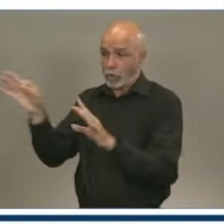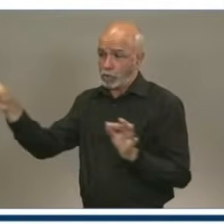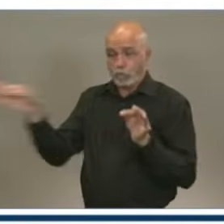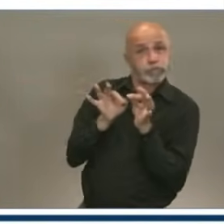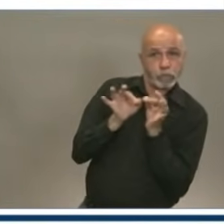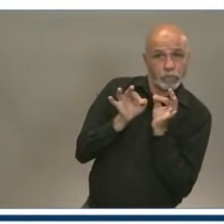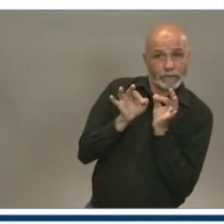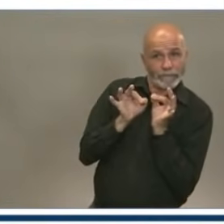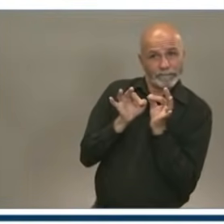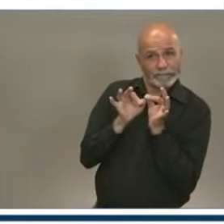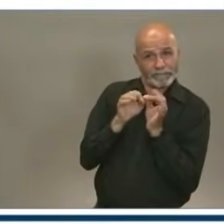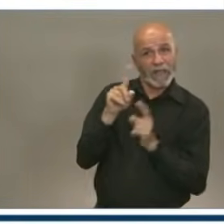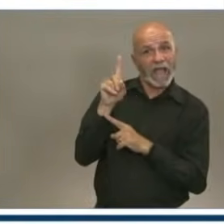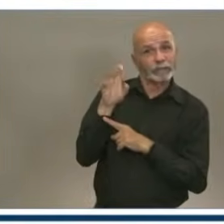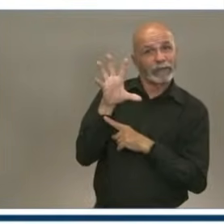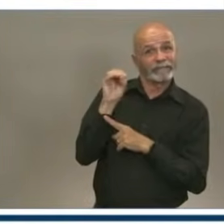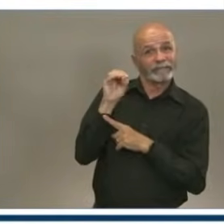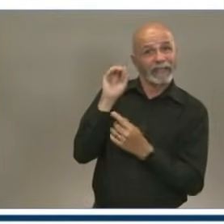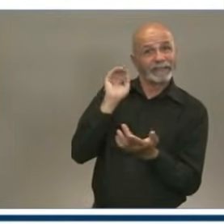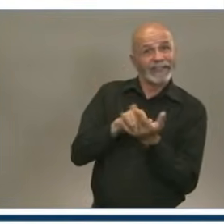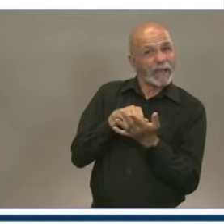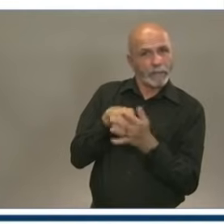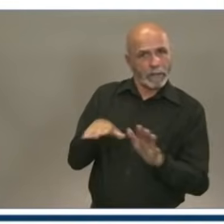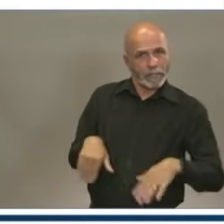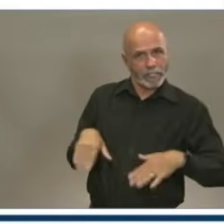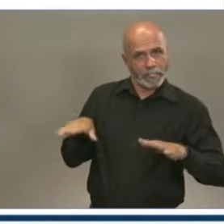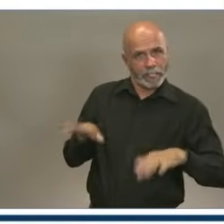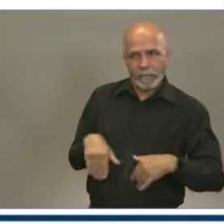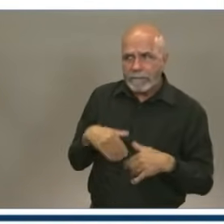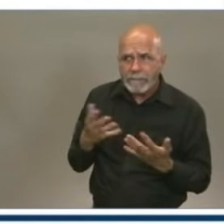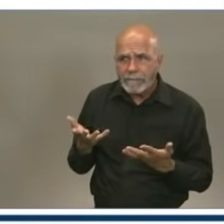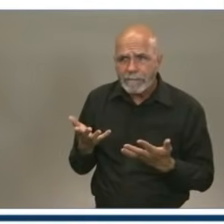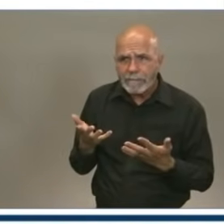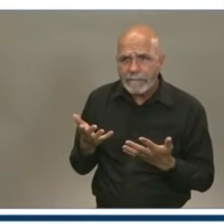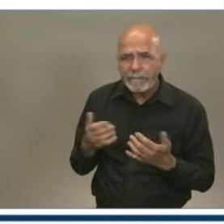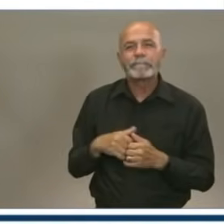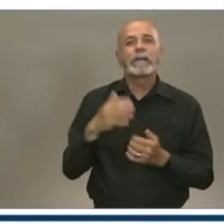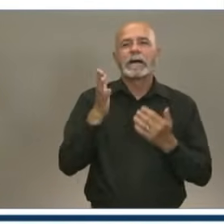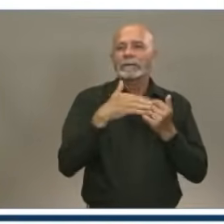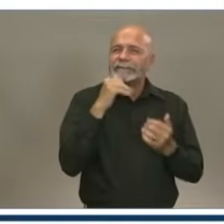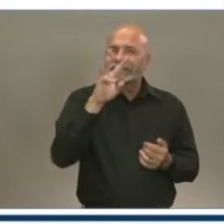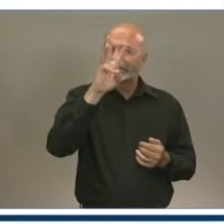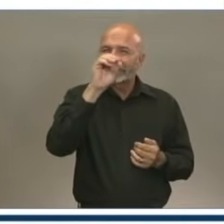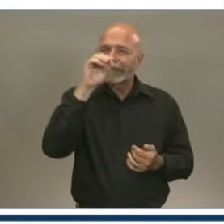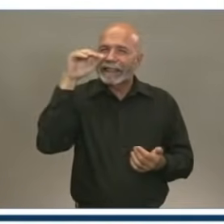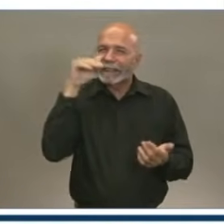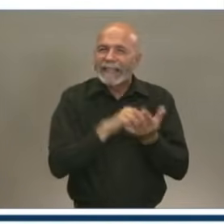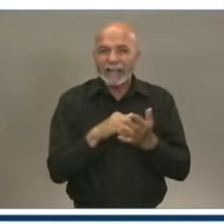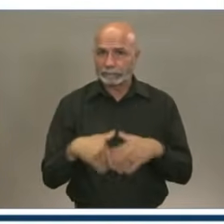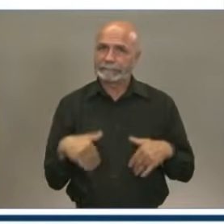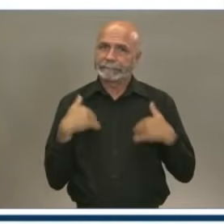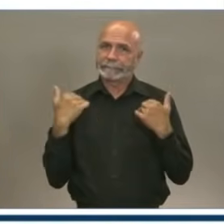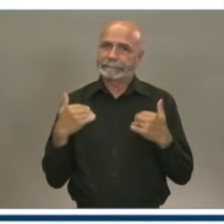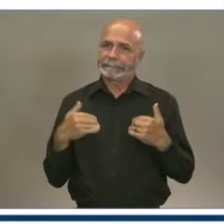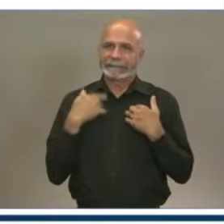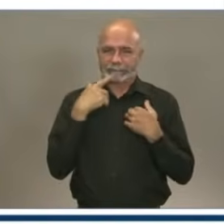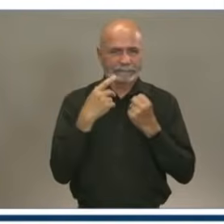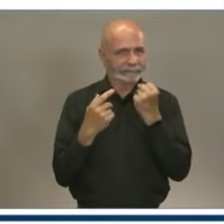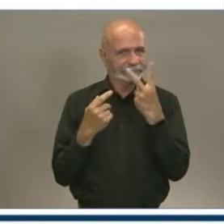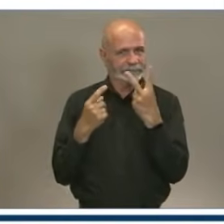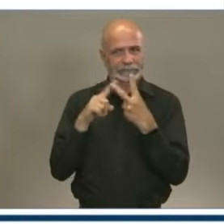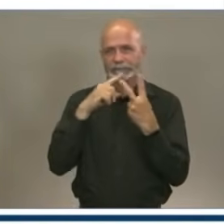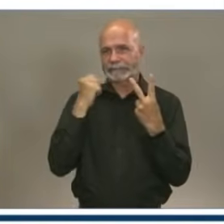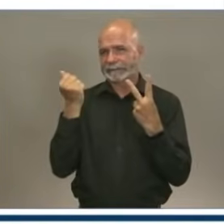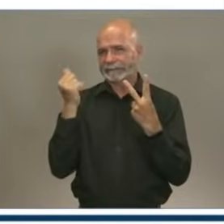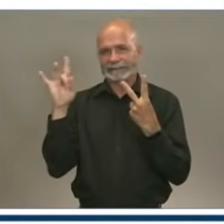step. Now, I have to acknowledge that about 60,000 of those are young Nova Scotians, aged 12 to 17, who can only